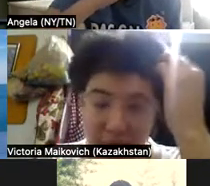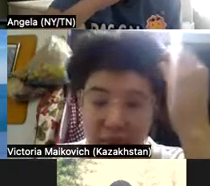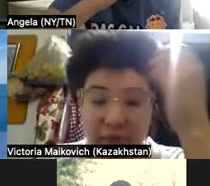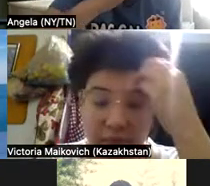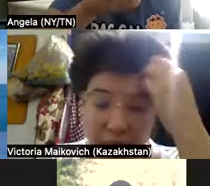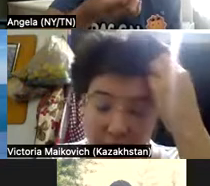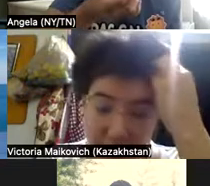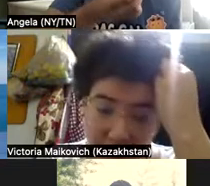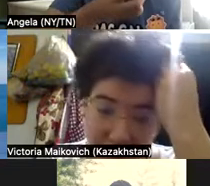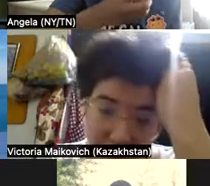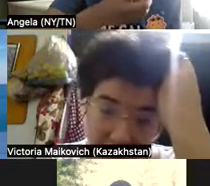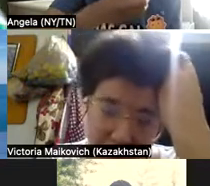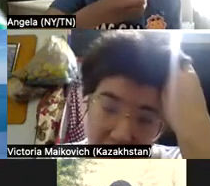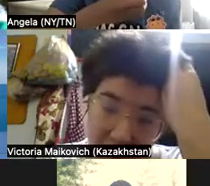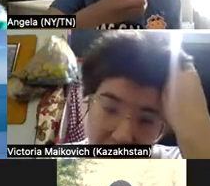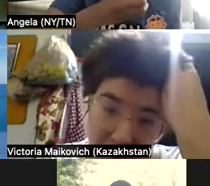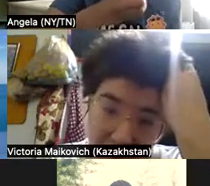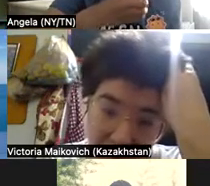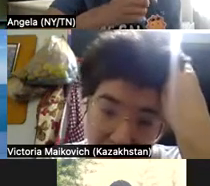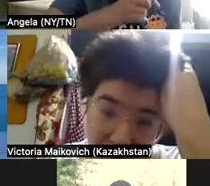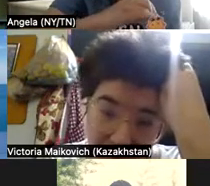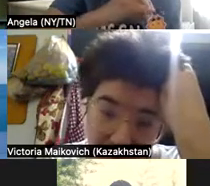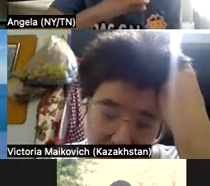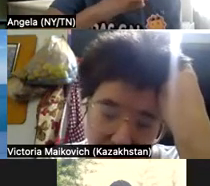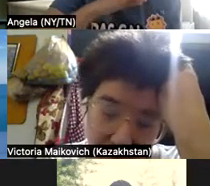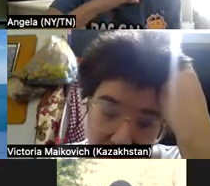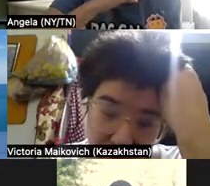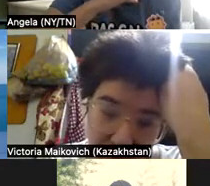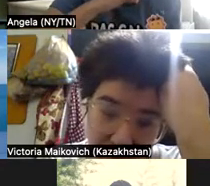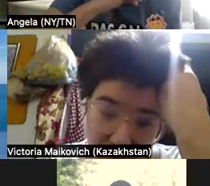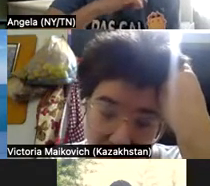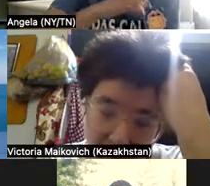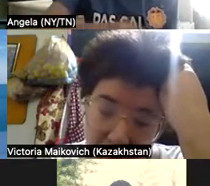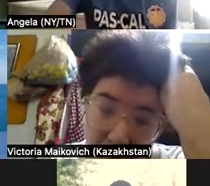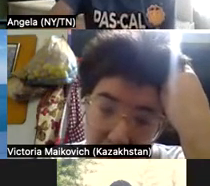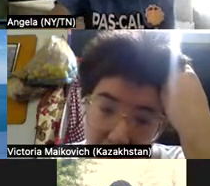main, I will post all of them. The